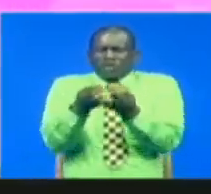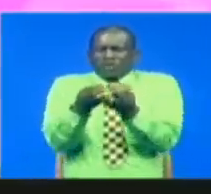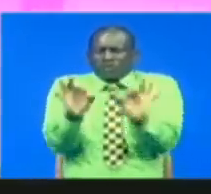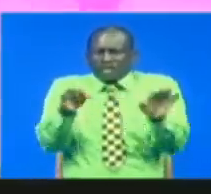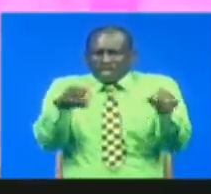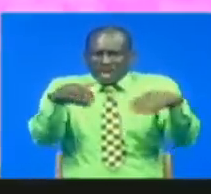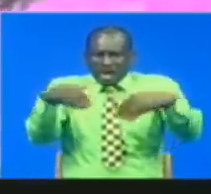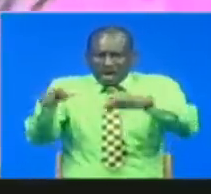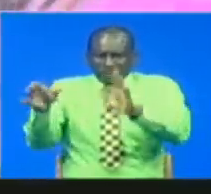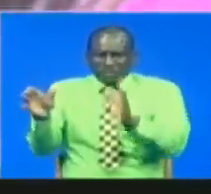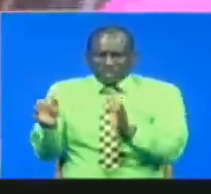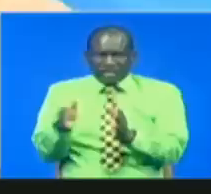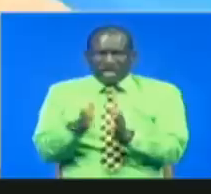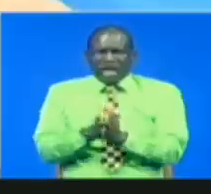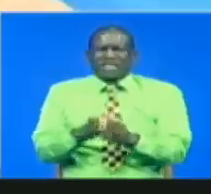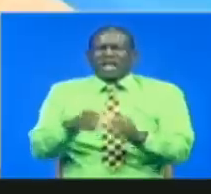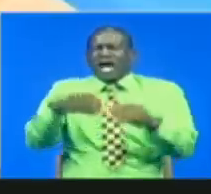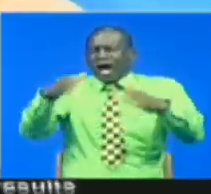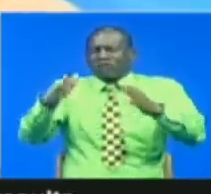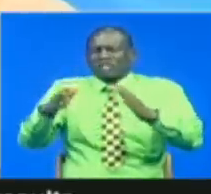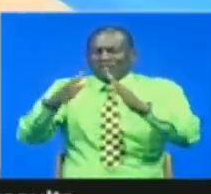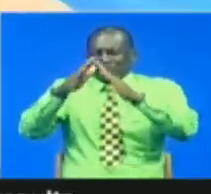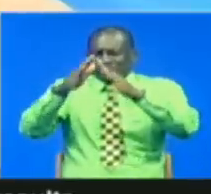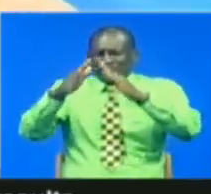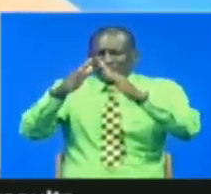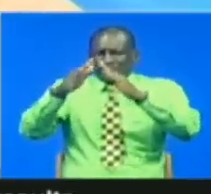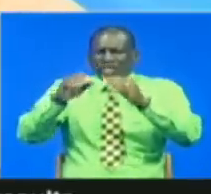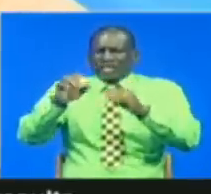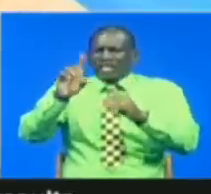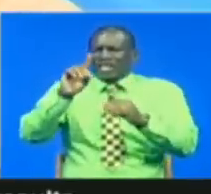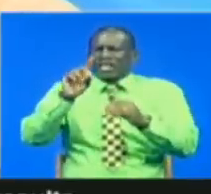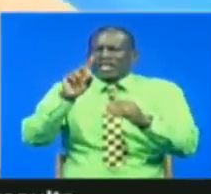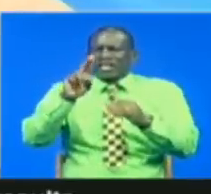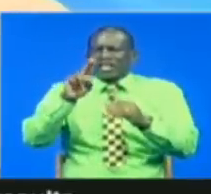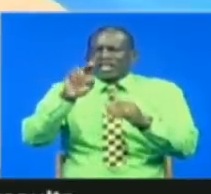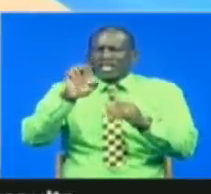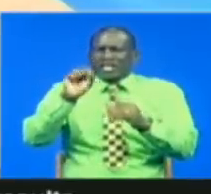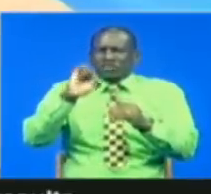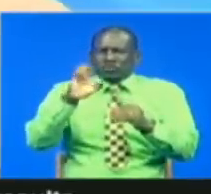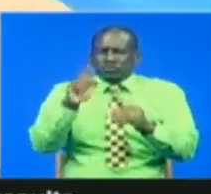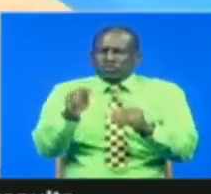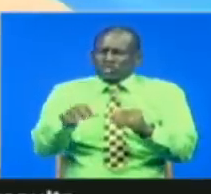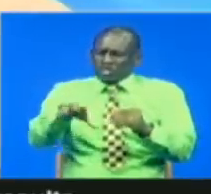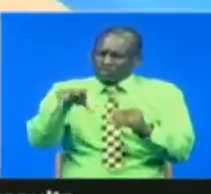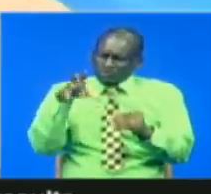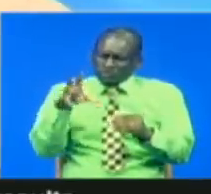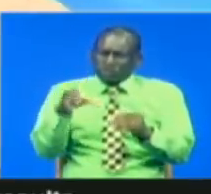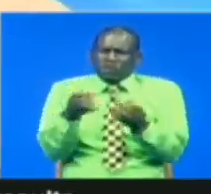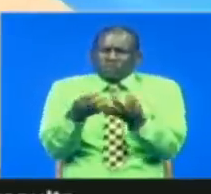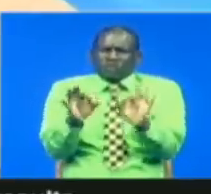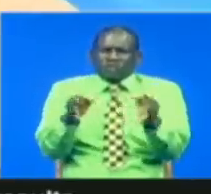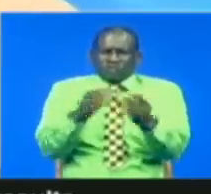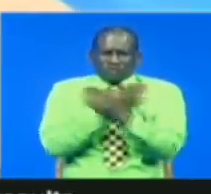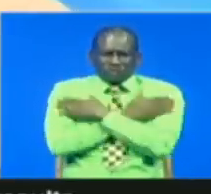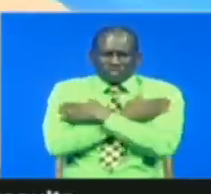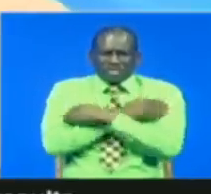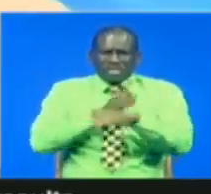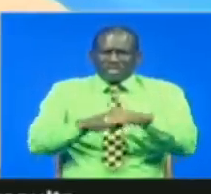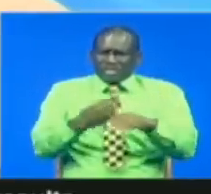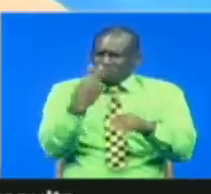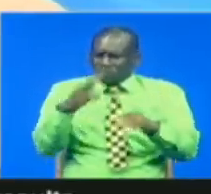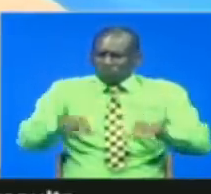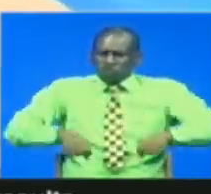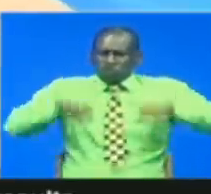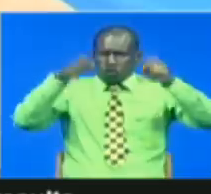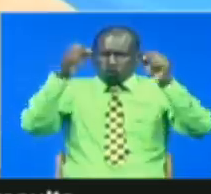their kin and colleagues. At that time, when I saw our officers outside, of course, you know, it was